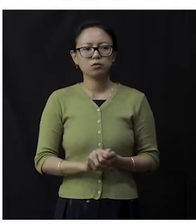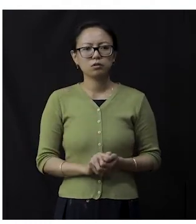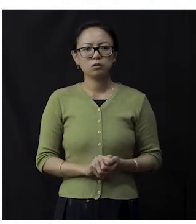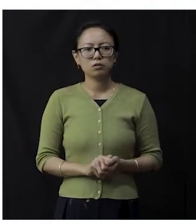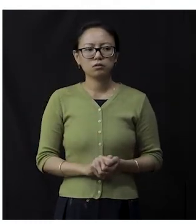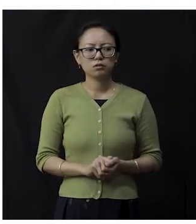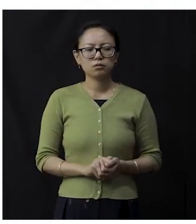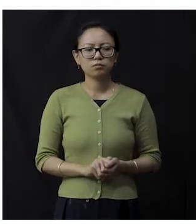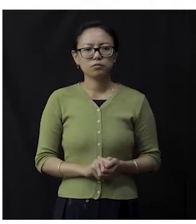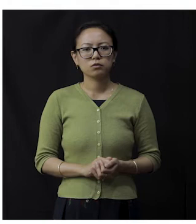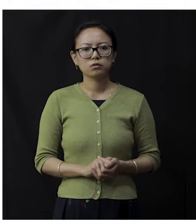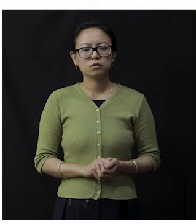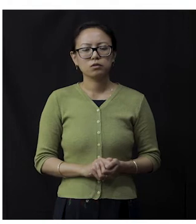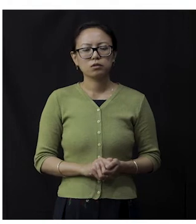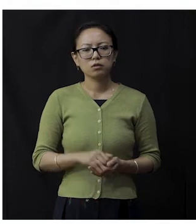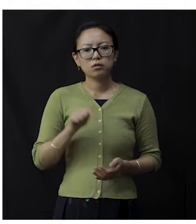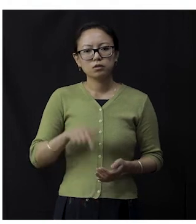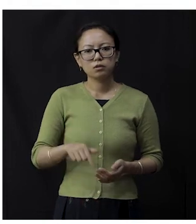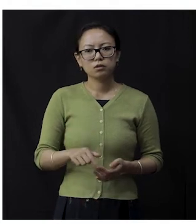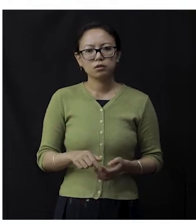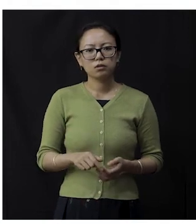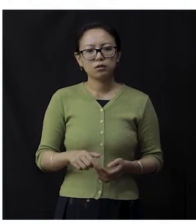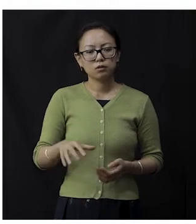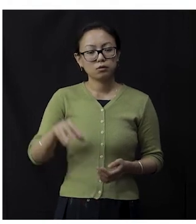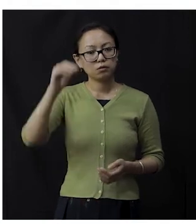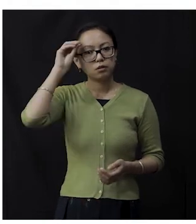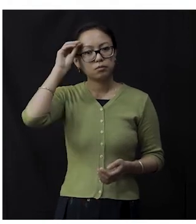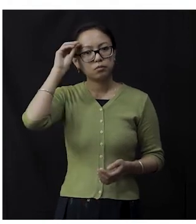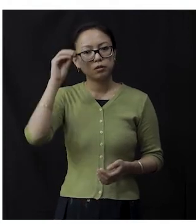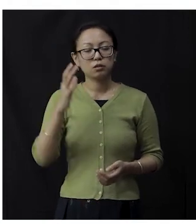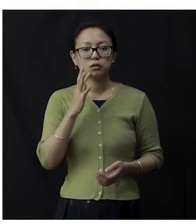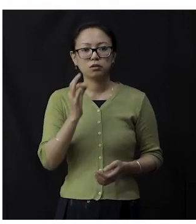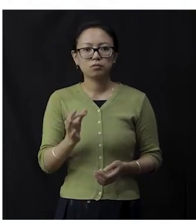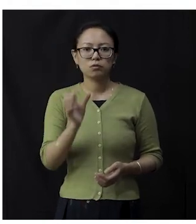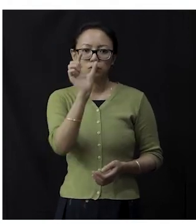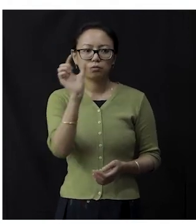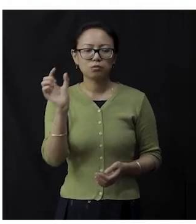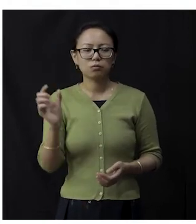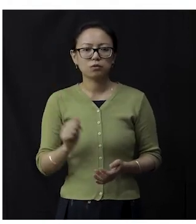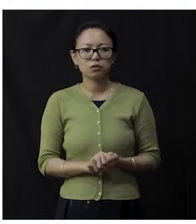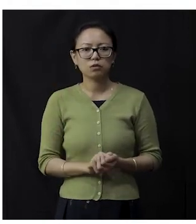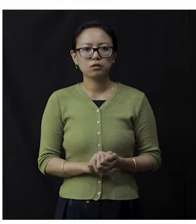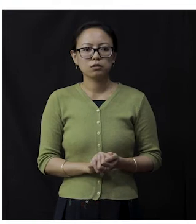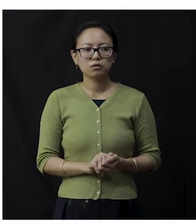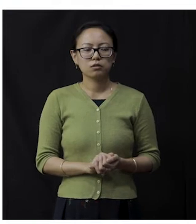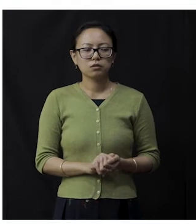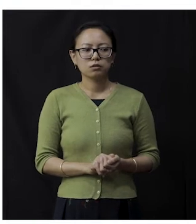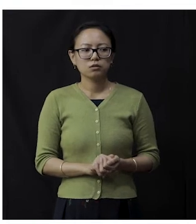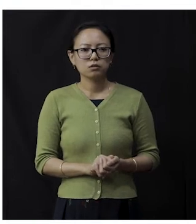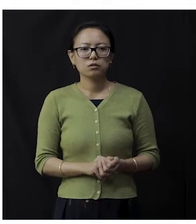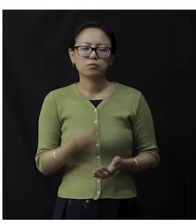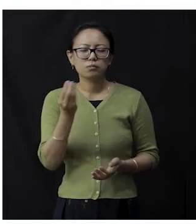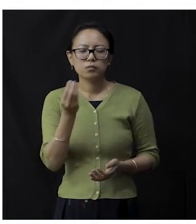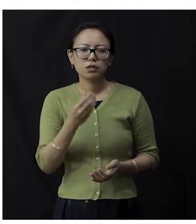are remembering the golden words, the words that we already know now. Please,